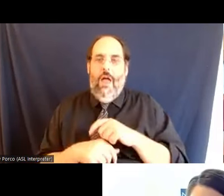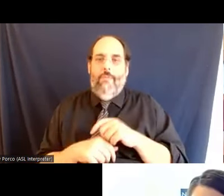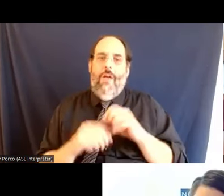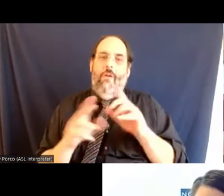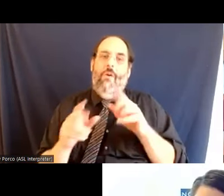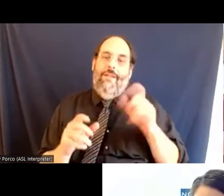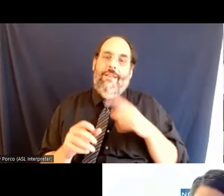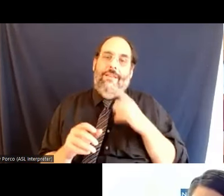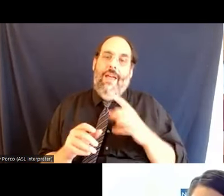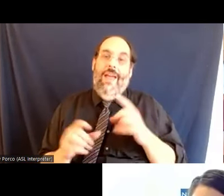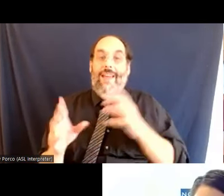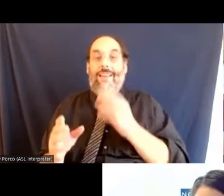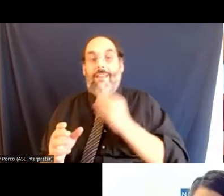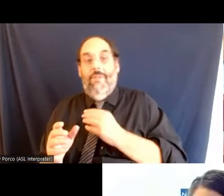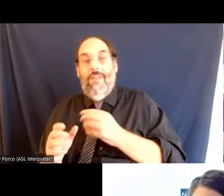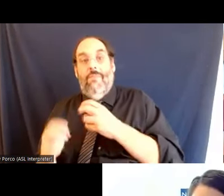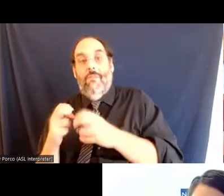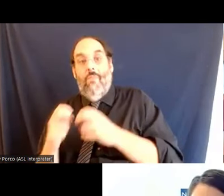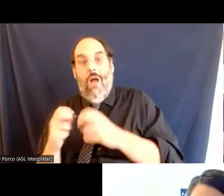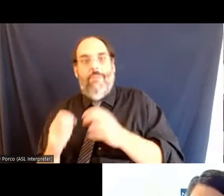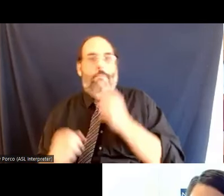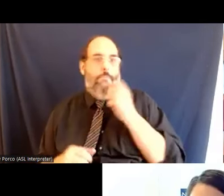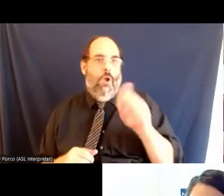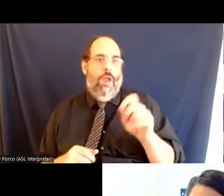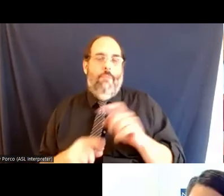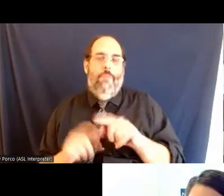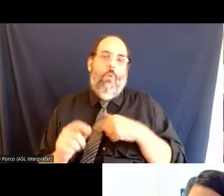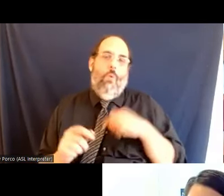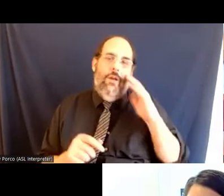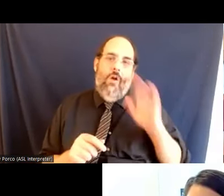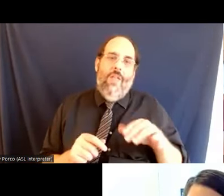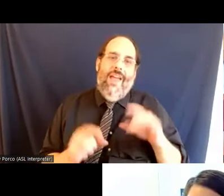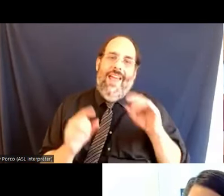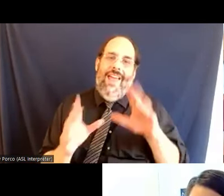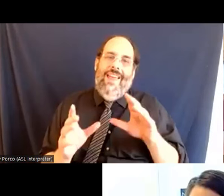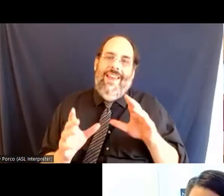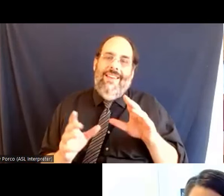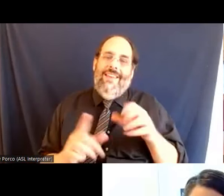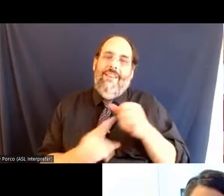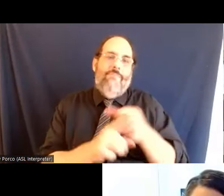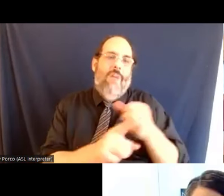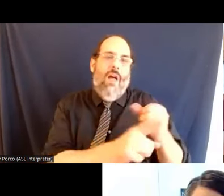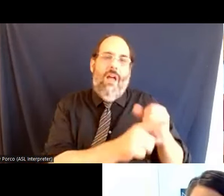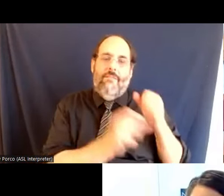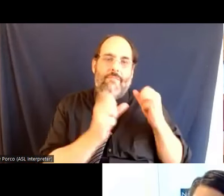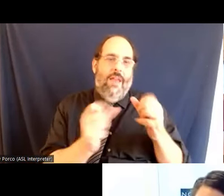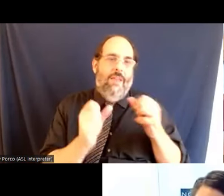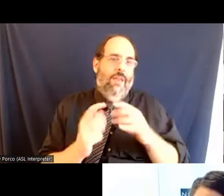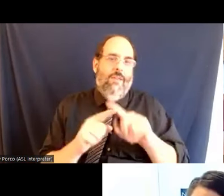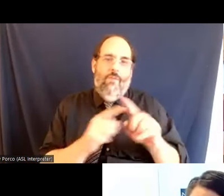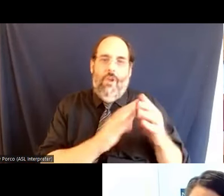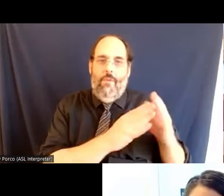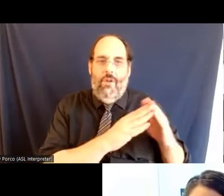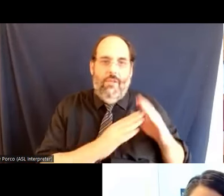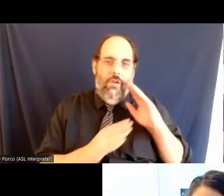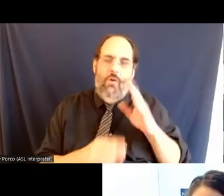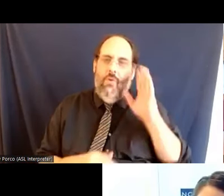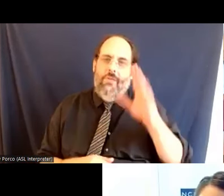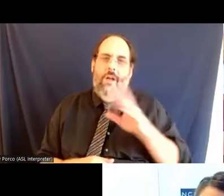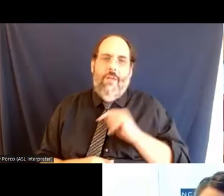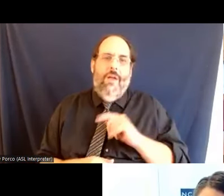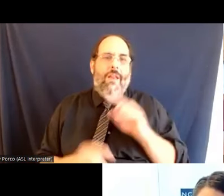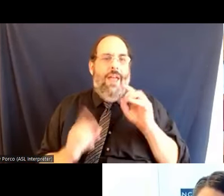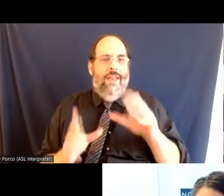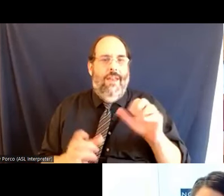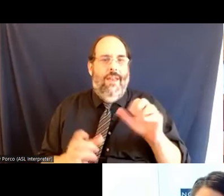to say anti-Semitism is a problem, full stop, but we know that hate impacts so many communities. I know we're gonna talk about